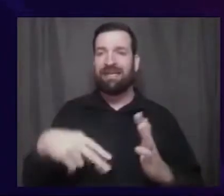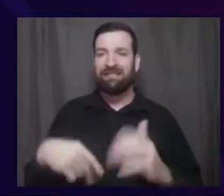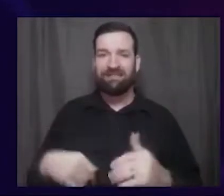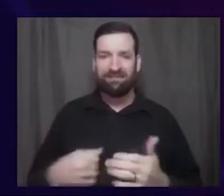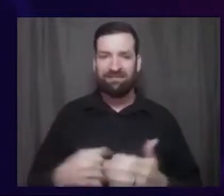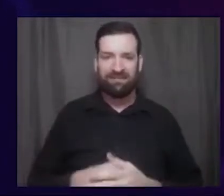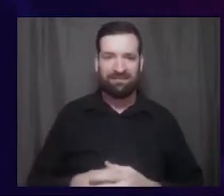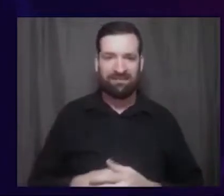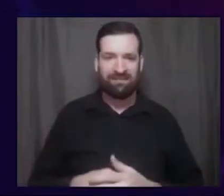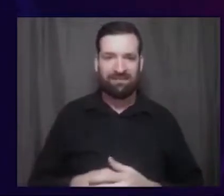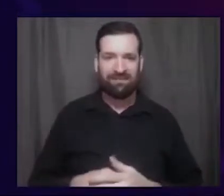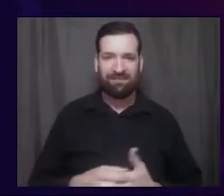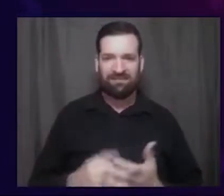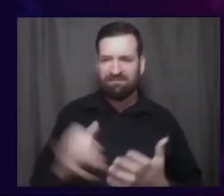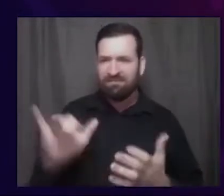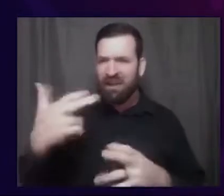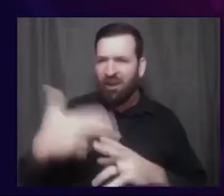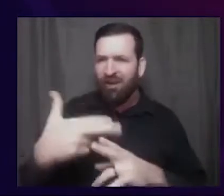book called?